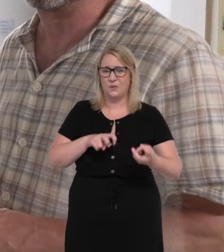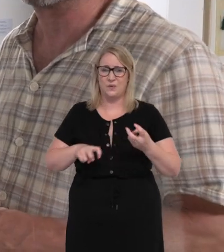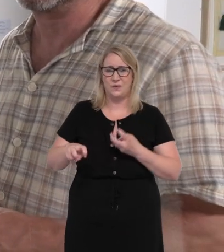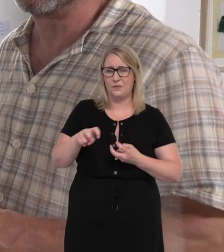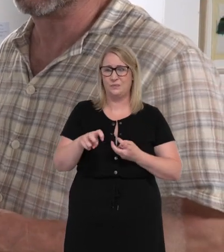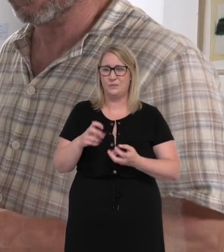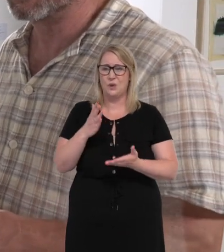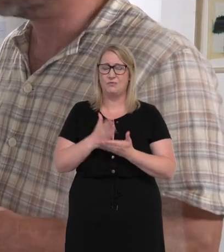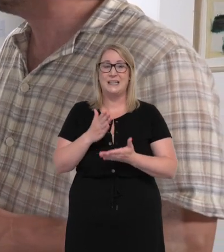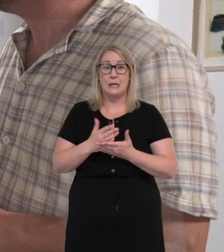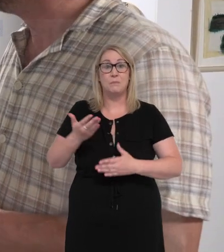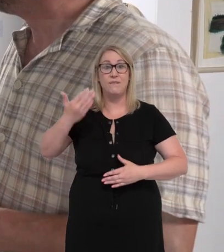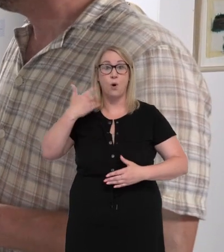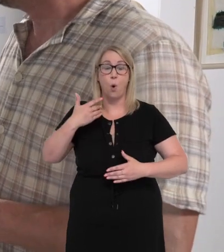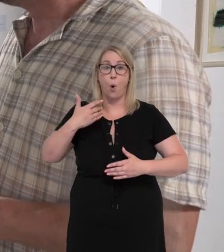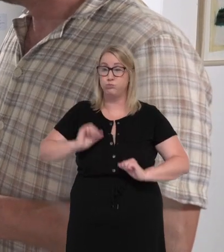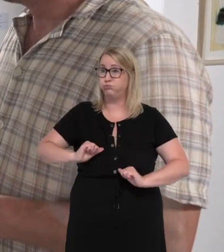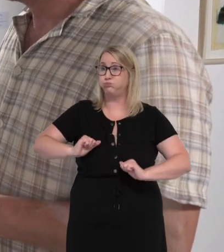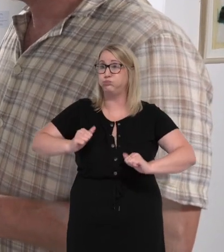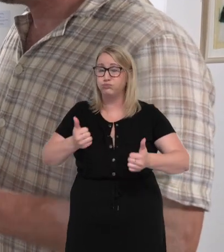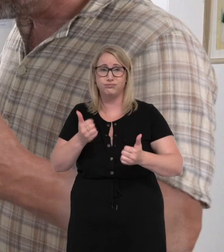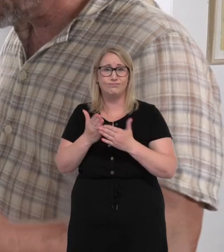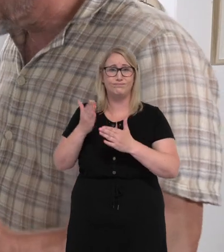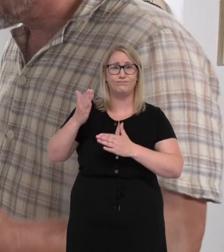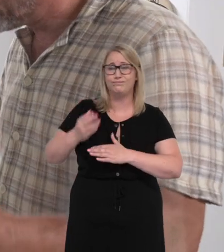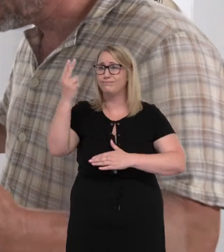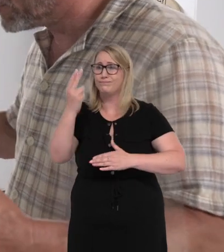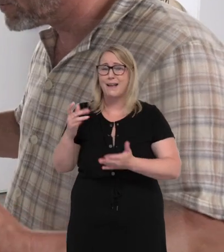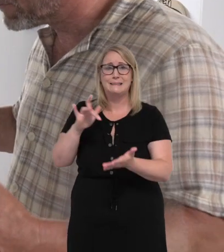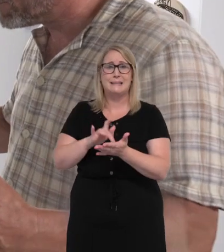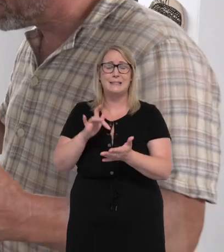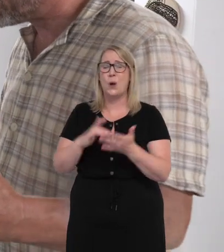operate in the art centre as he used to. So